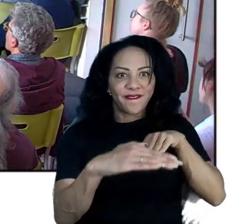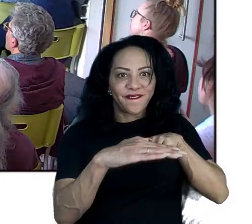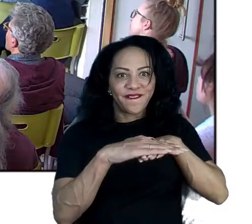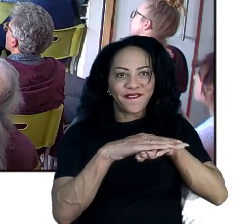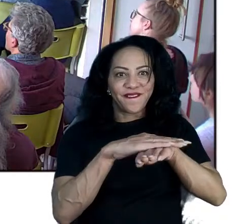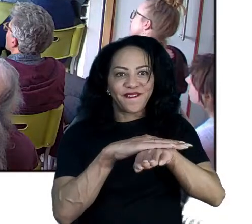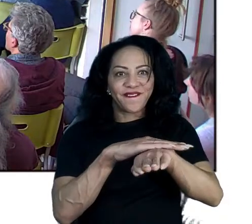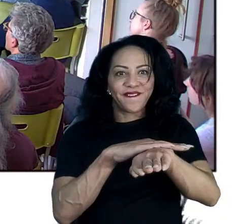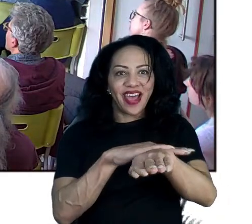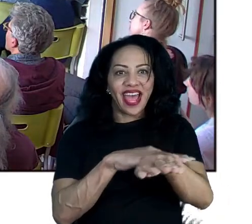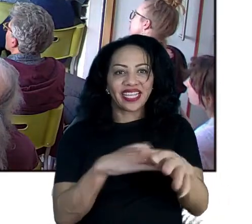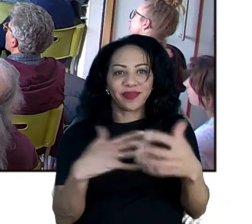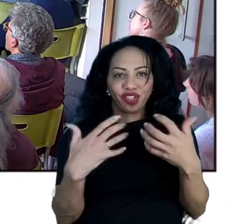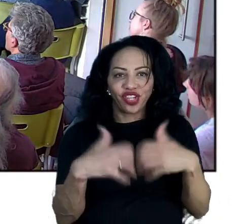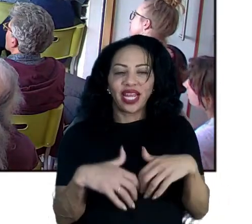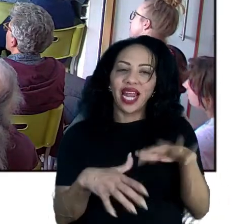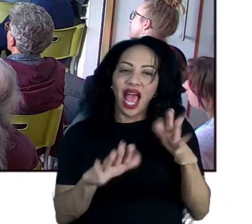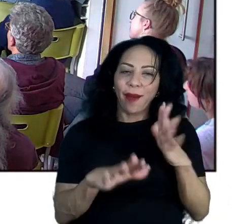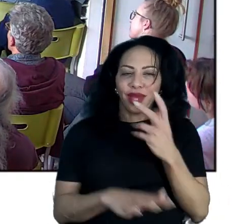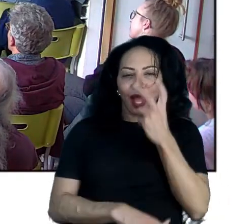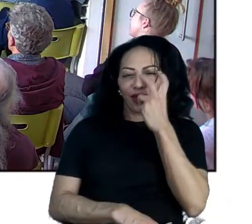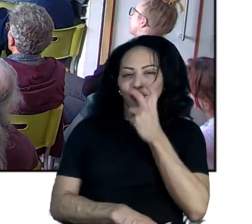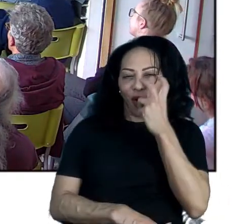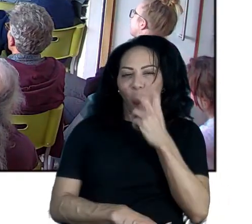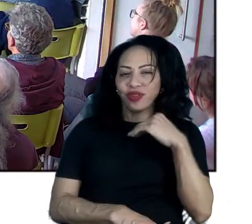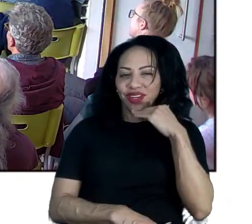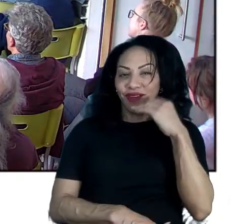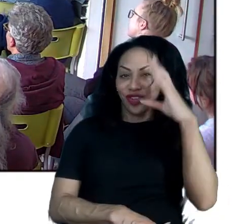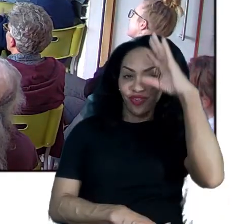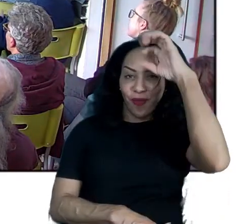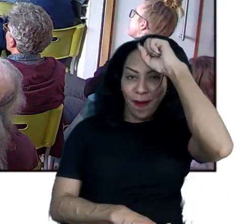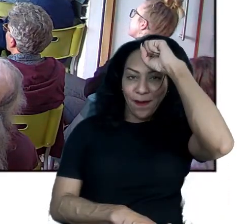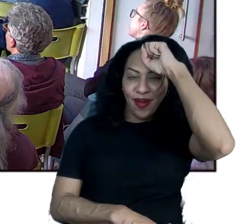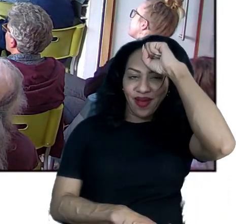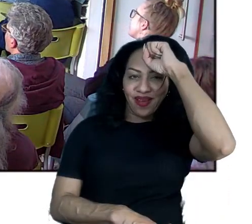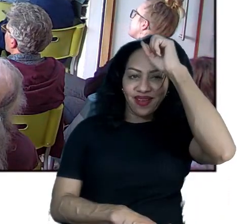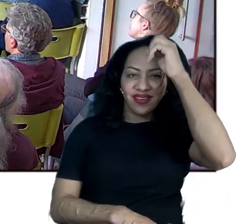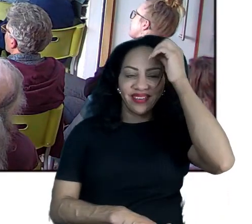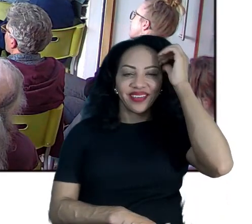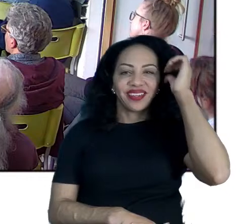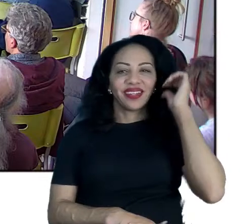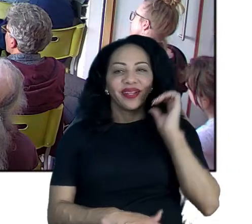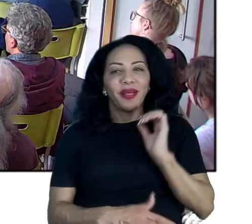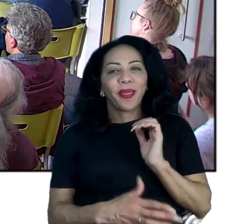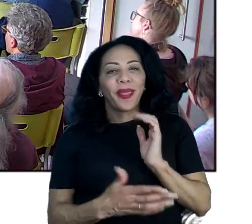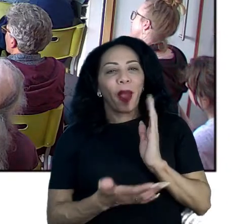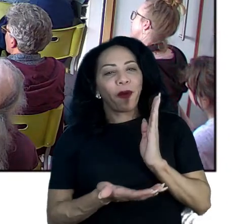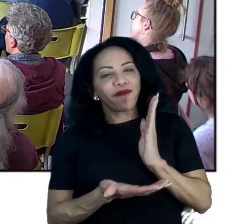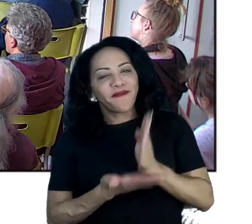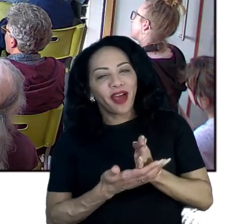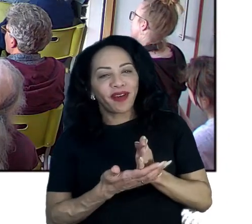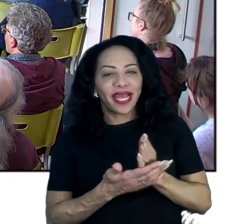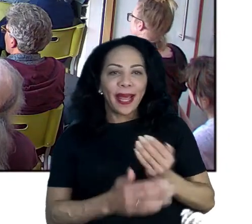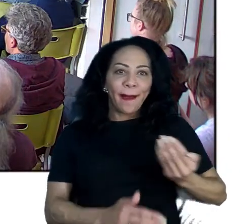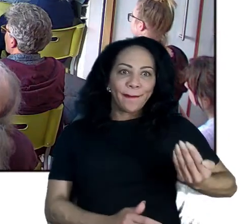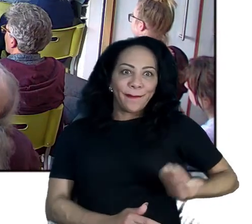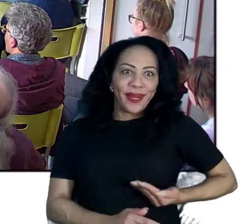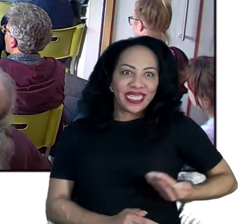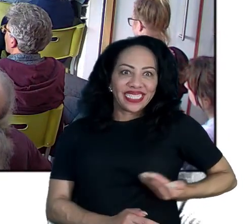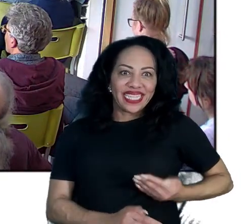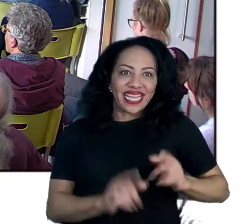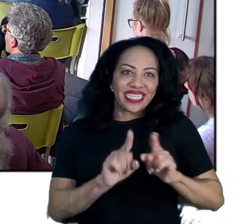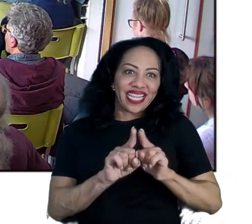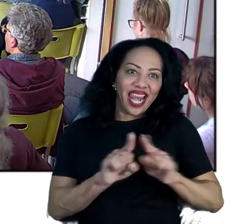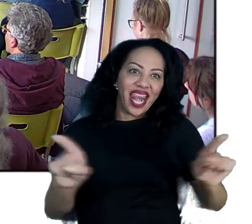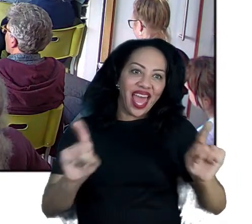enough to remember using them. They were always a very serious, businessy, like, you know, of the technology of